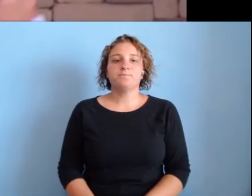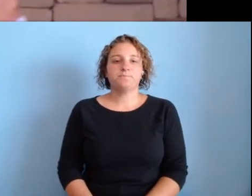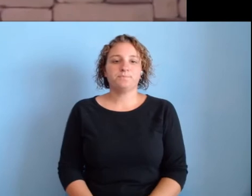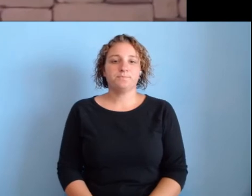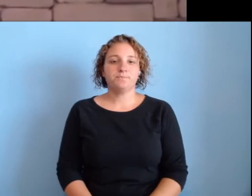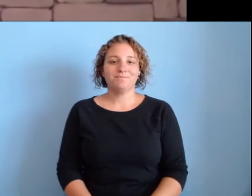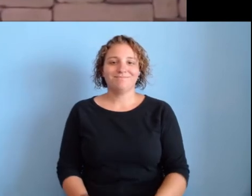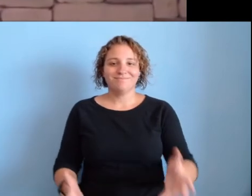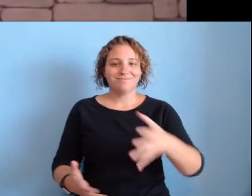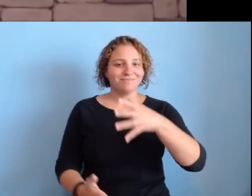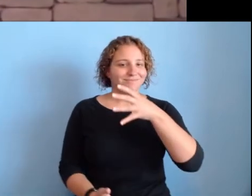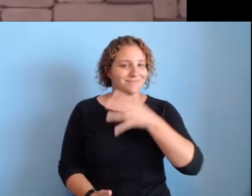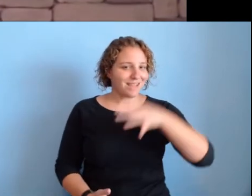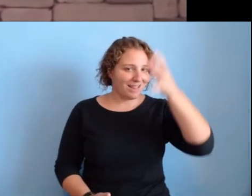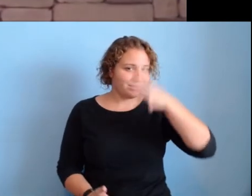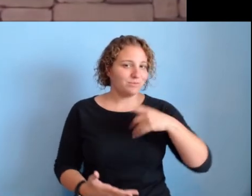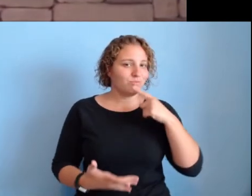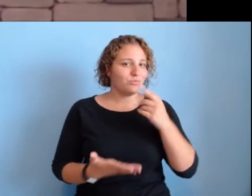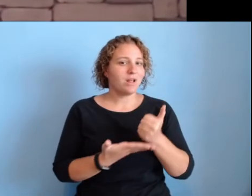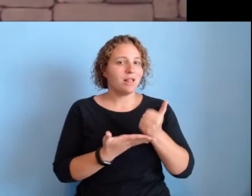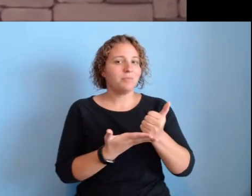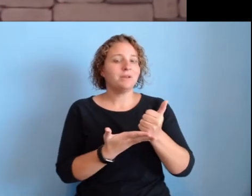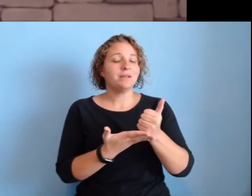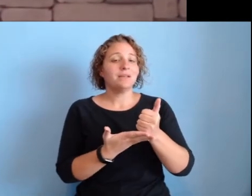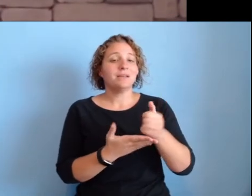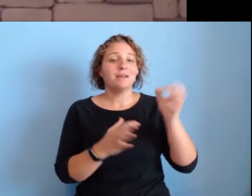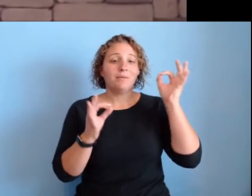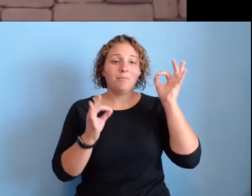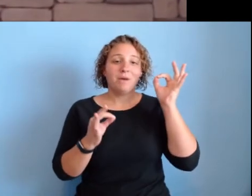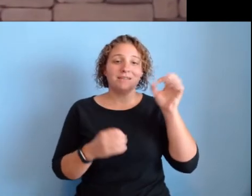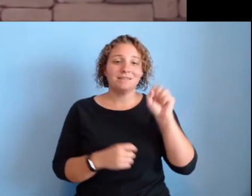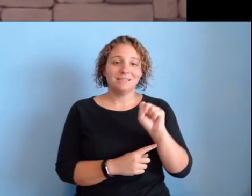Ladies and gentlemen, the very, very helpful pastor, Stephen, always tries to hide.